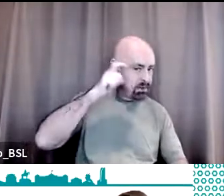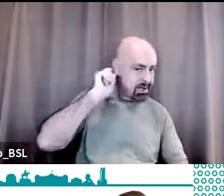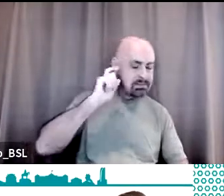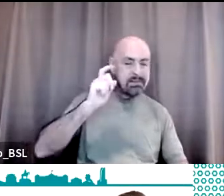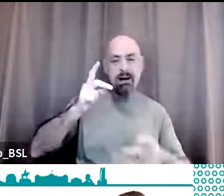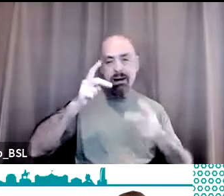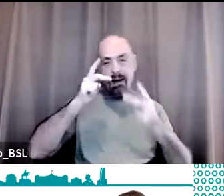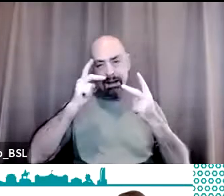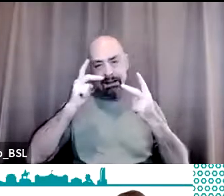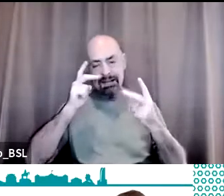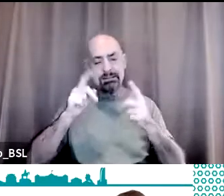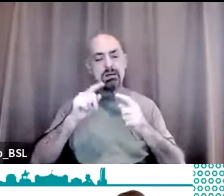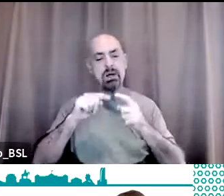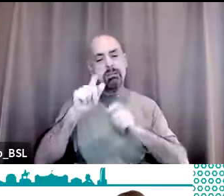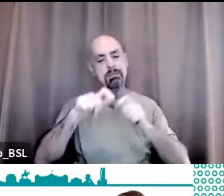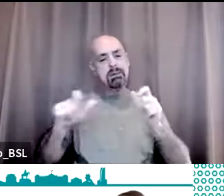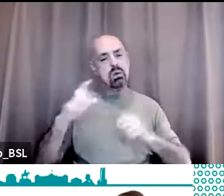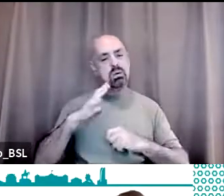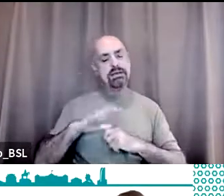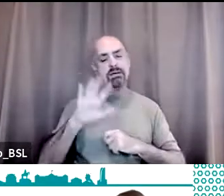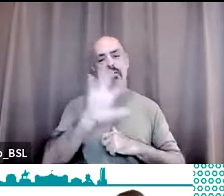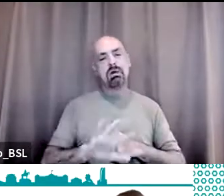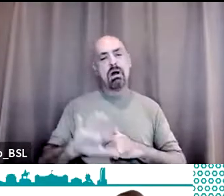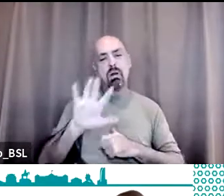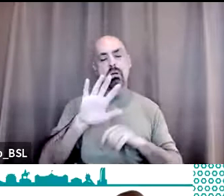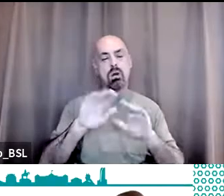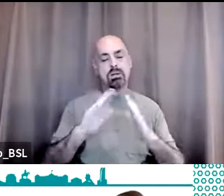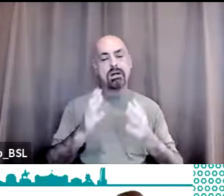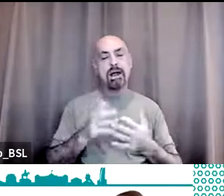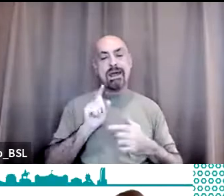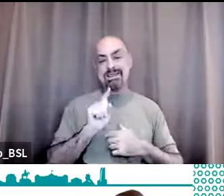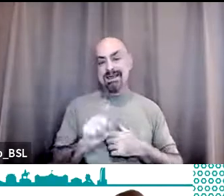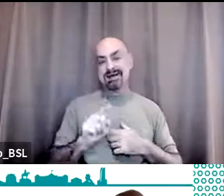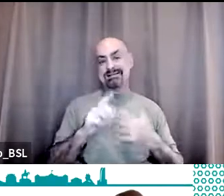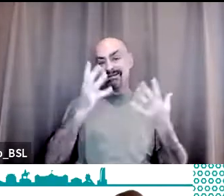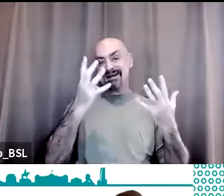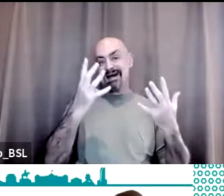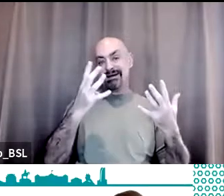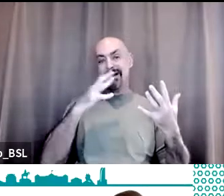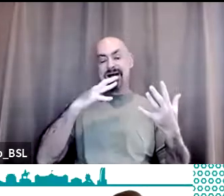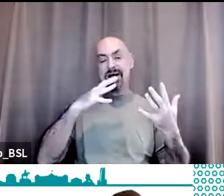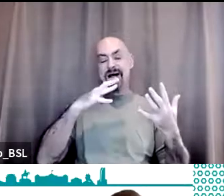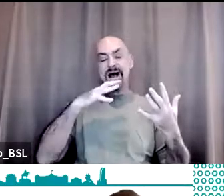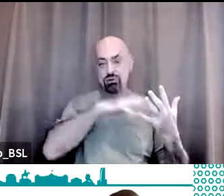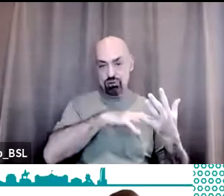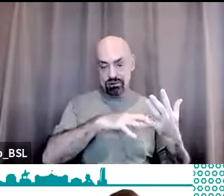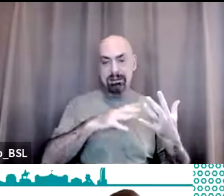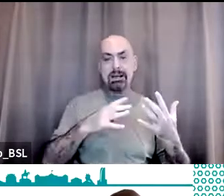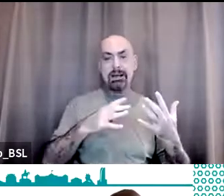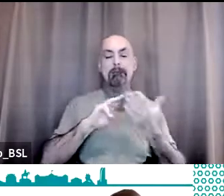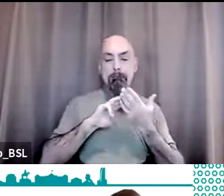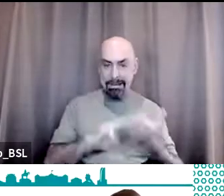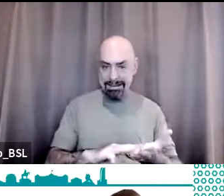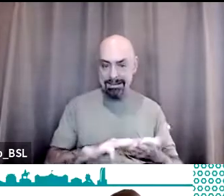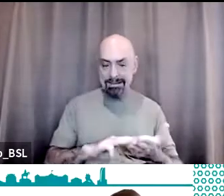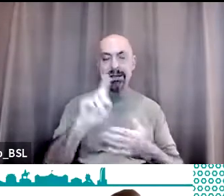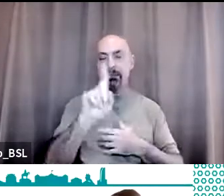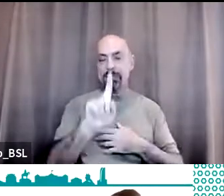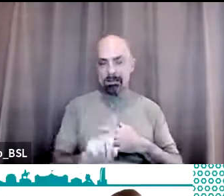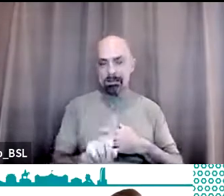to the people that need them around the world. And that's actually 900 million people who don't have access to those technologies at the